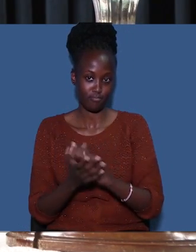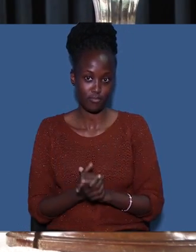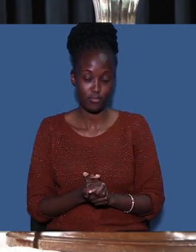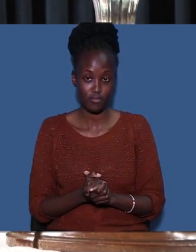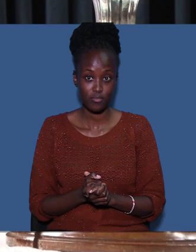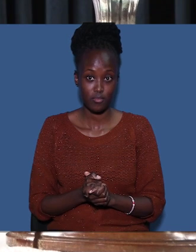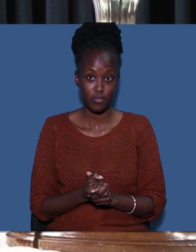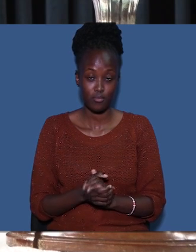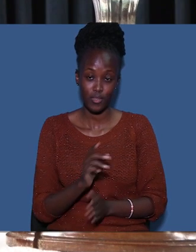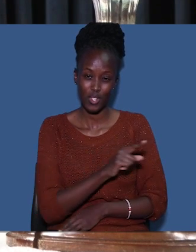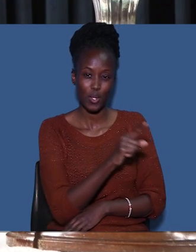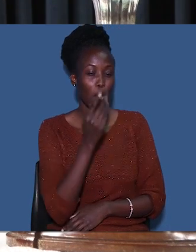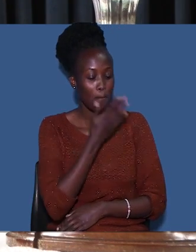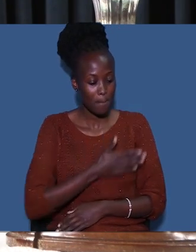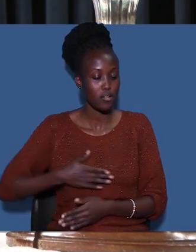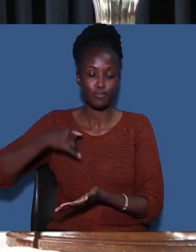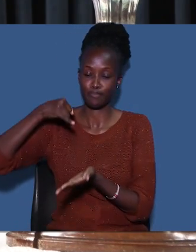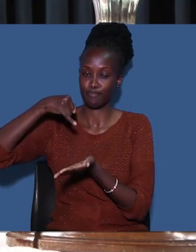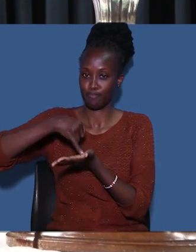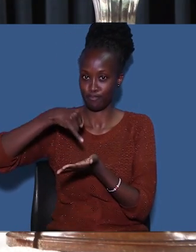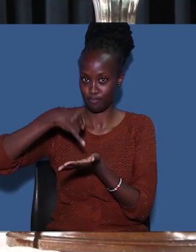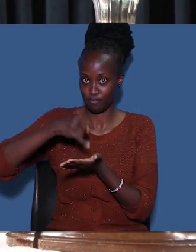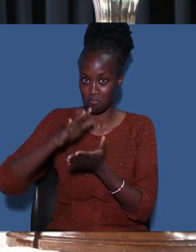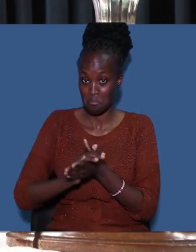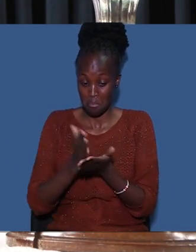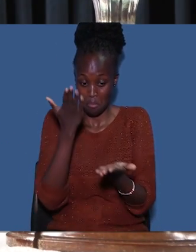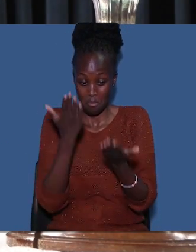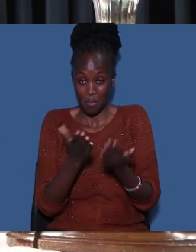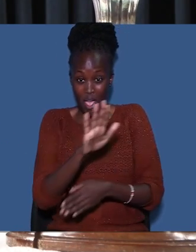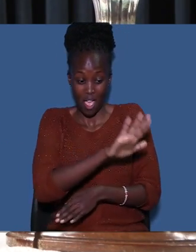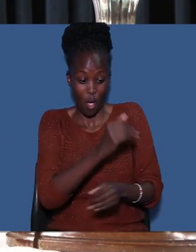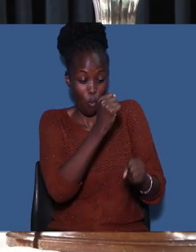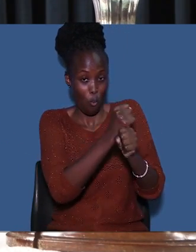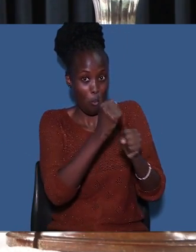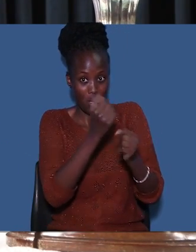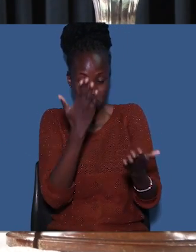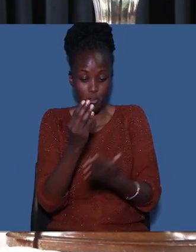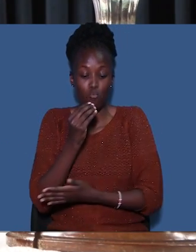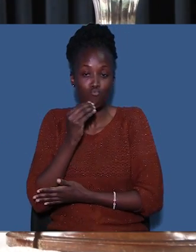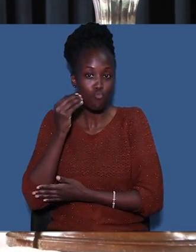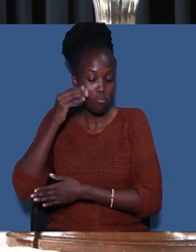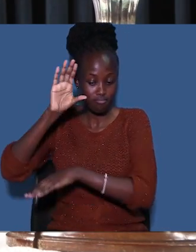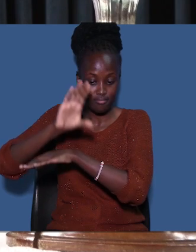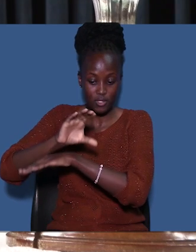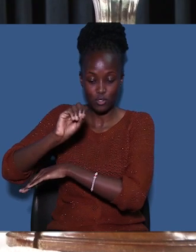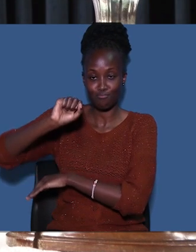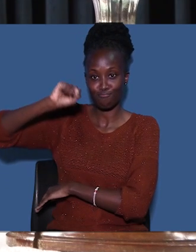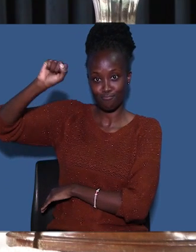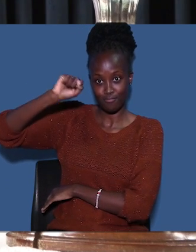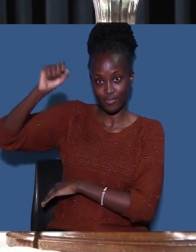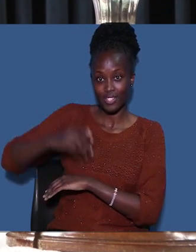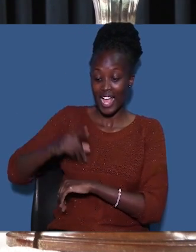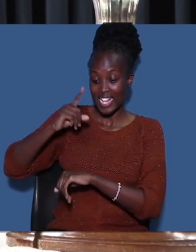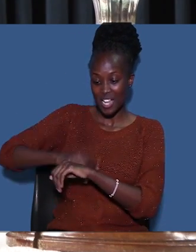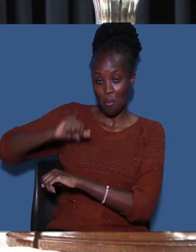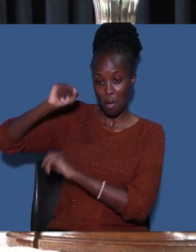Let us stand to be counted in our areas of calling, be it in the marketplace, home, church, or politics. During